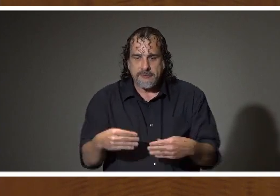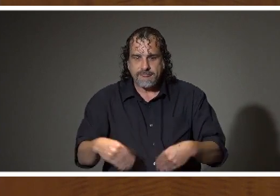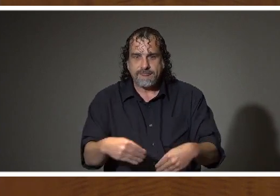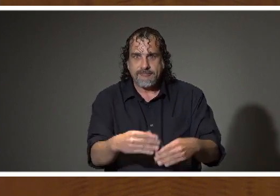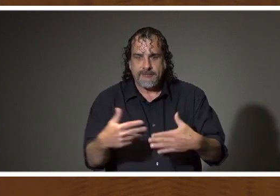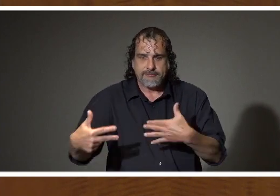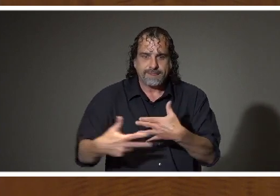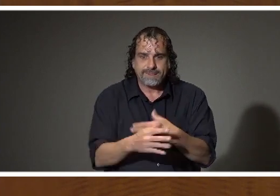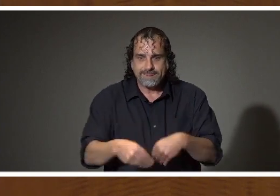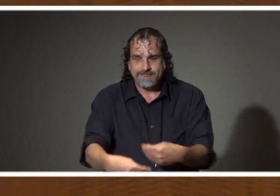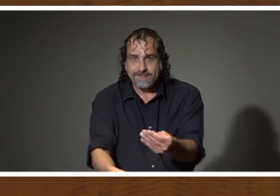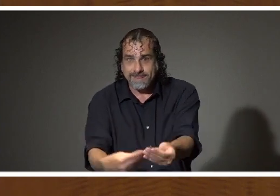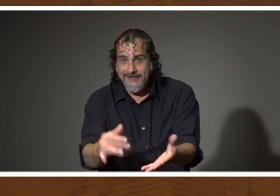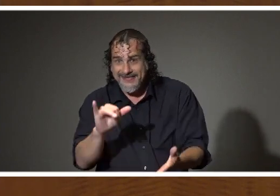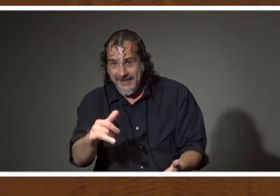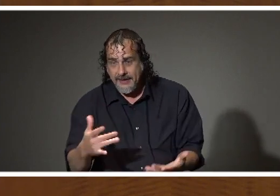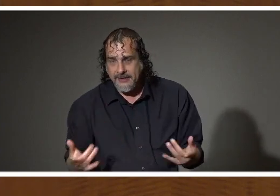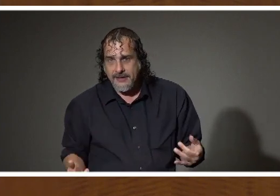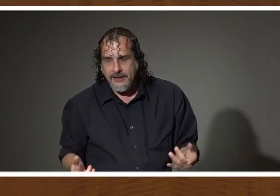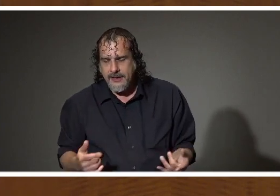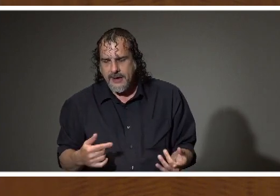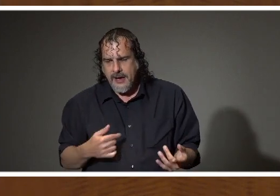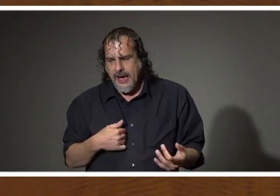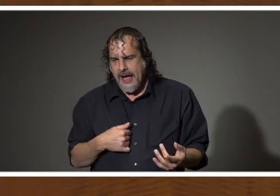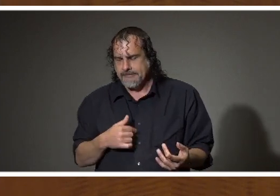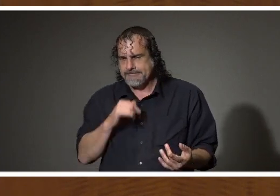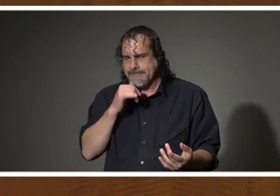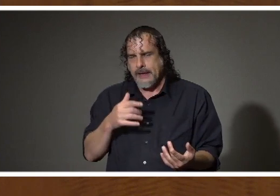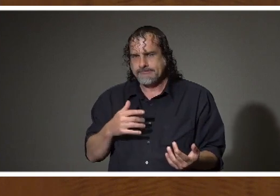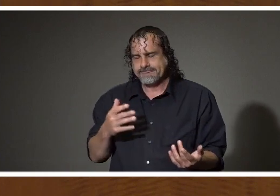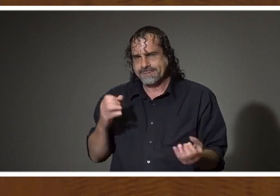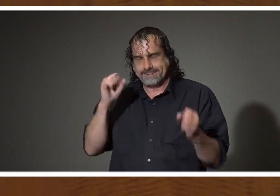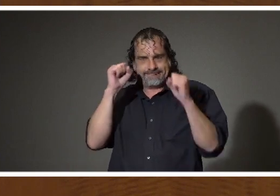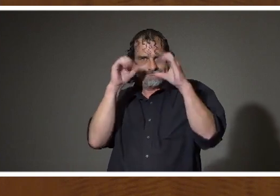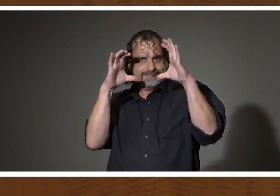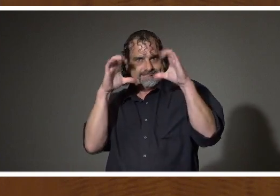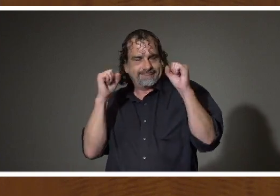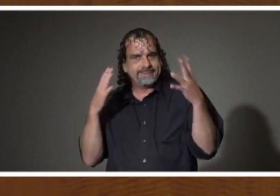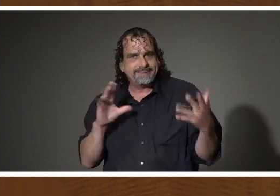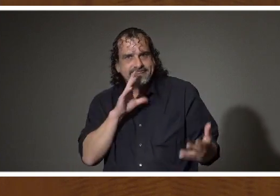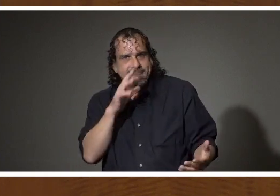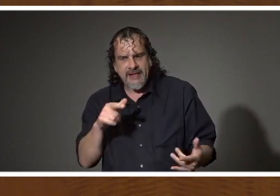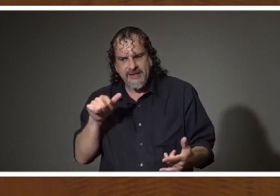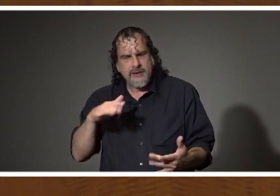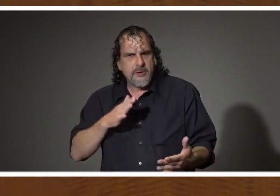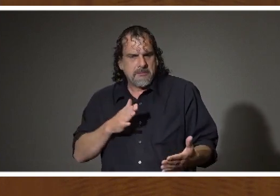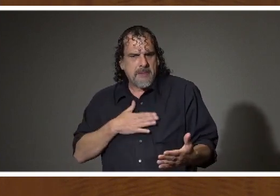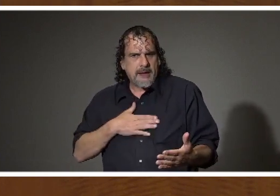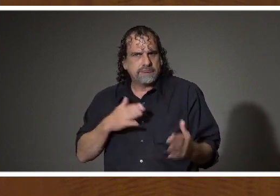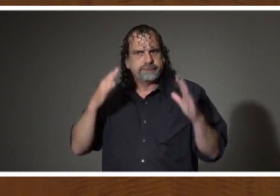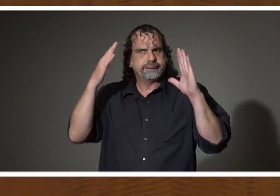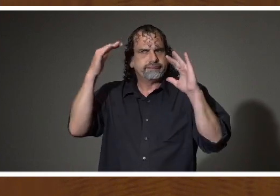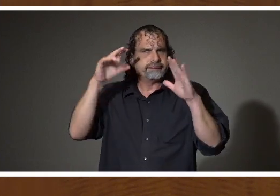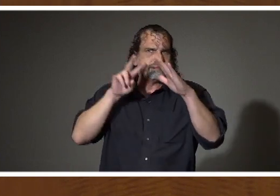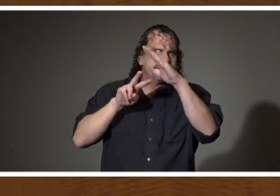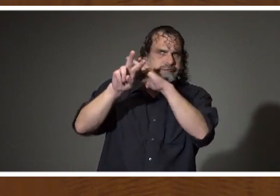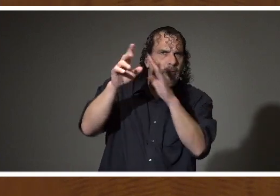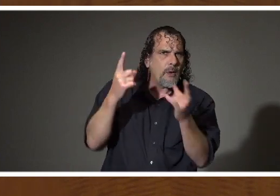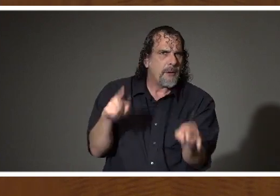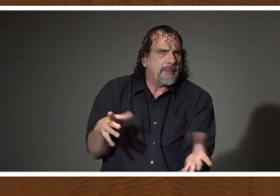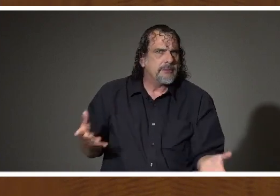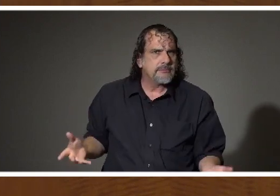state. And so I'm not at all surprised, as this is sort of exactly what I anticipated occurring, with some in